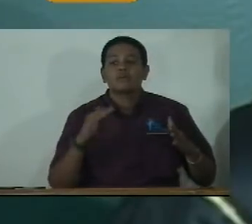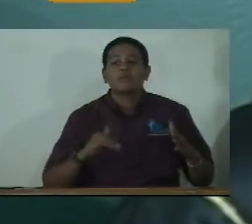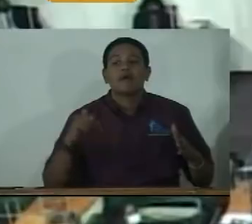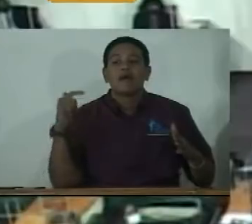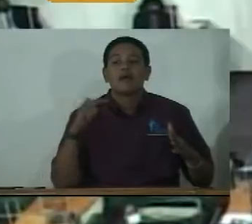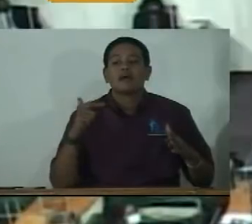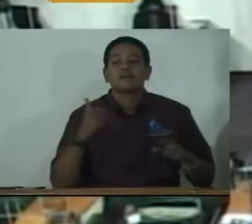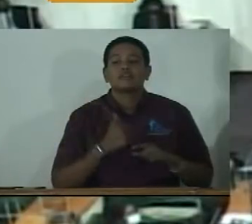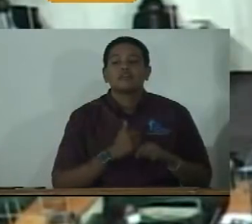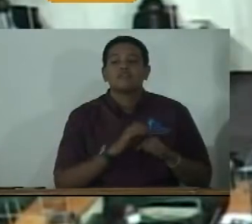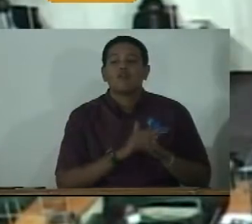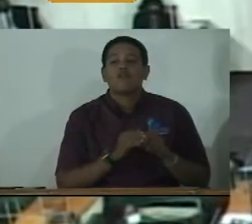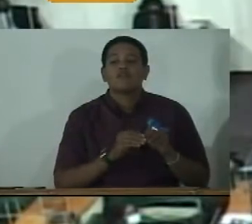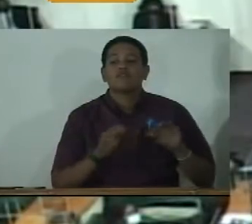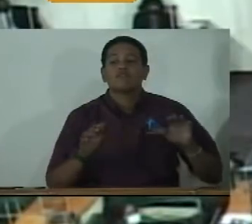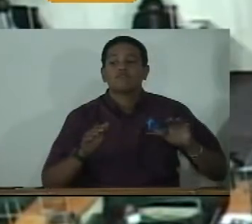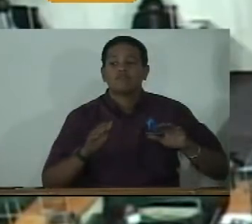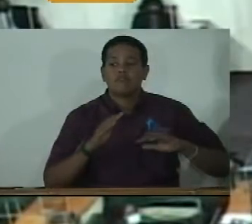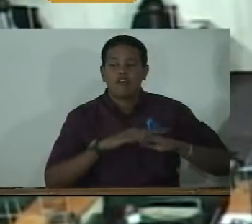pandemic.